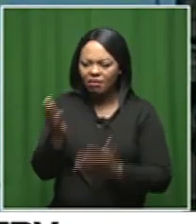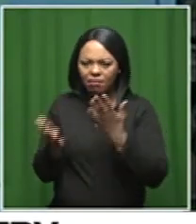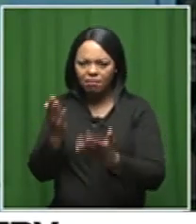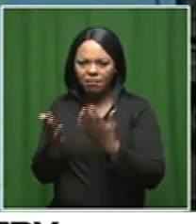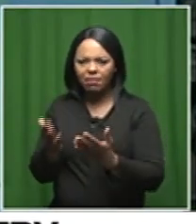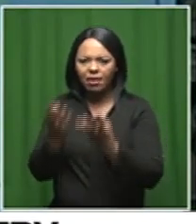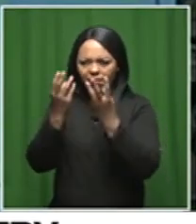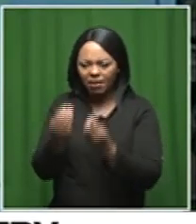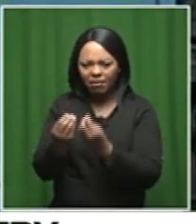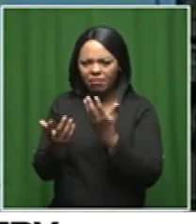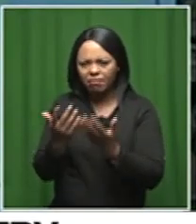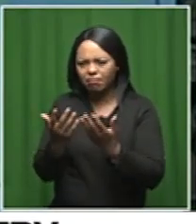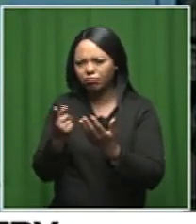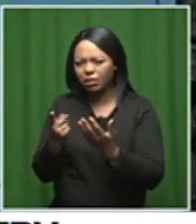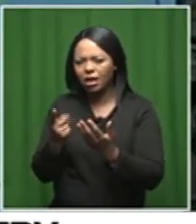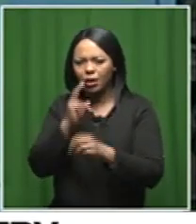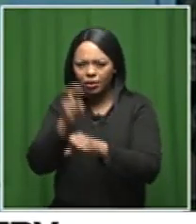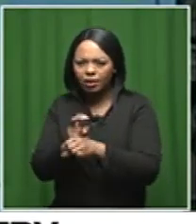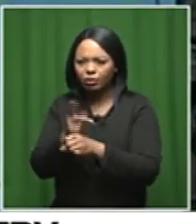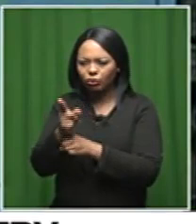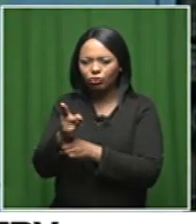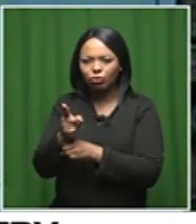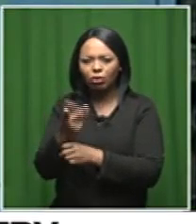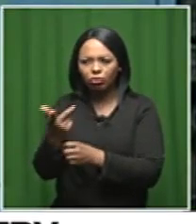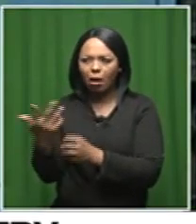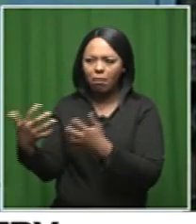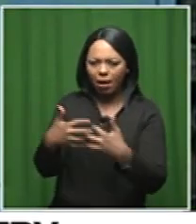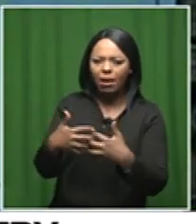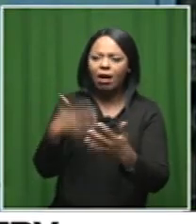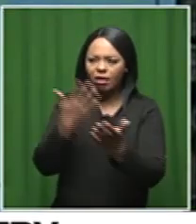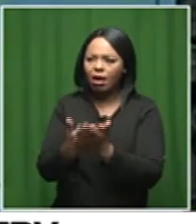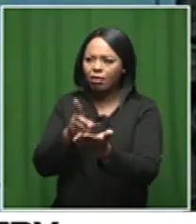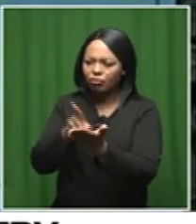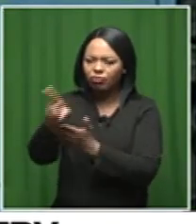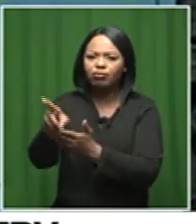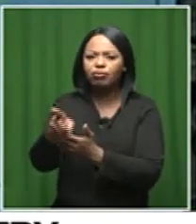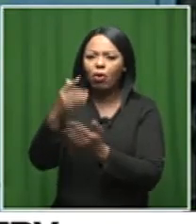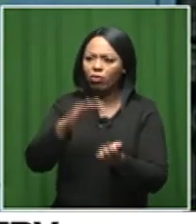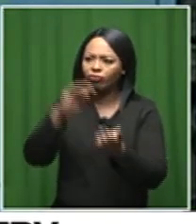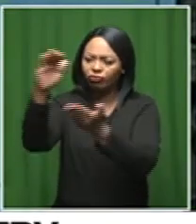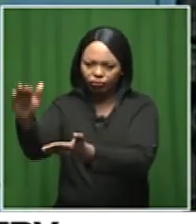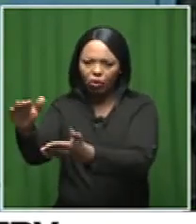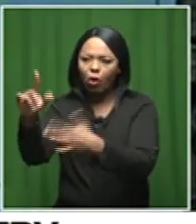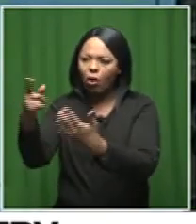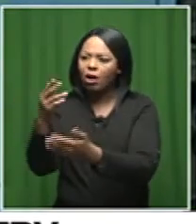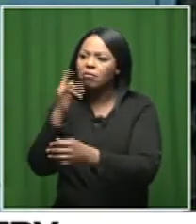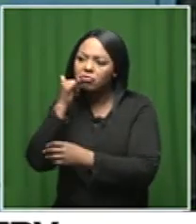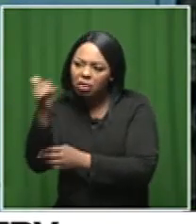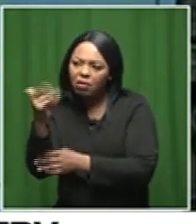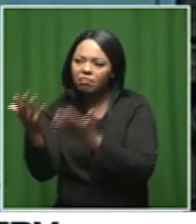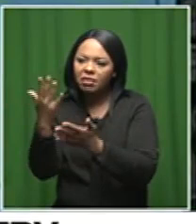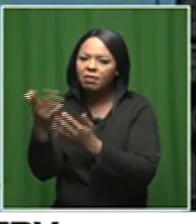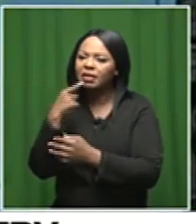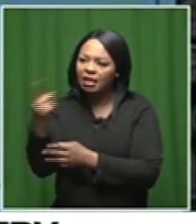the cheek swab to any location in South Africa. We would either courier it or make arrangements for you to visit one of our medical